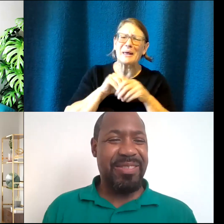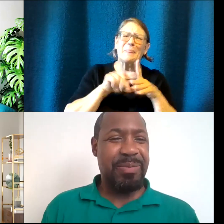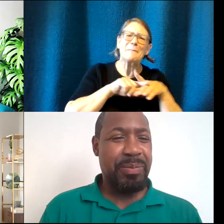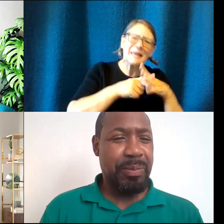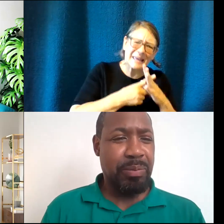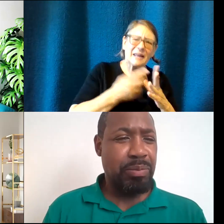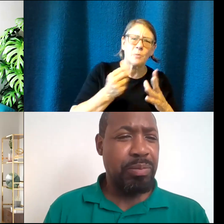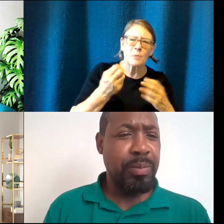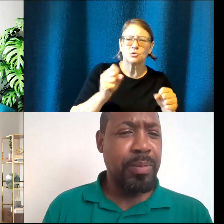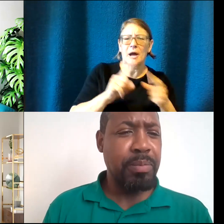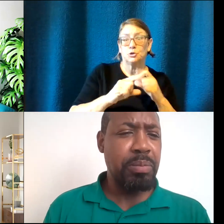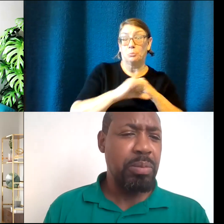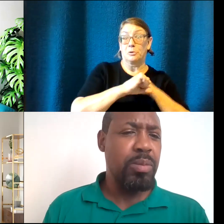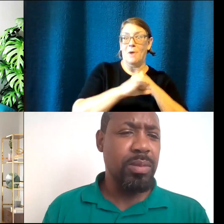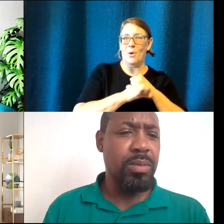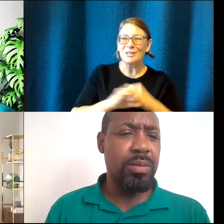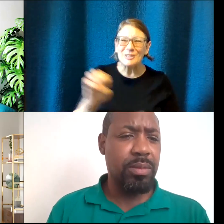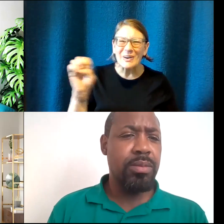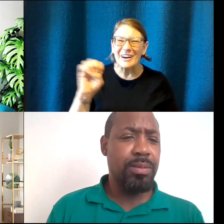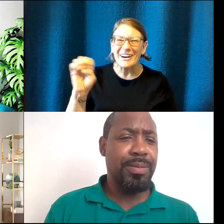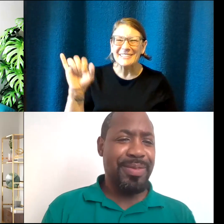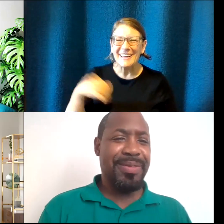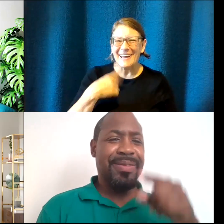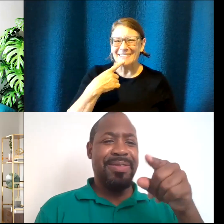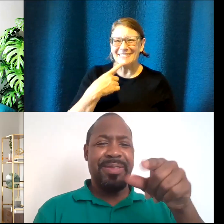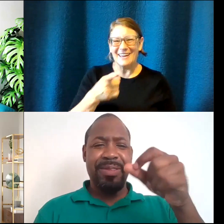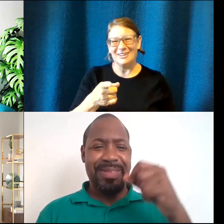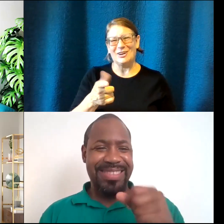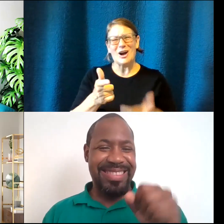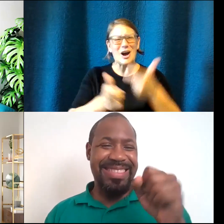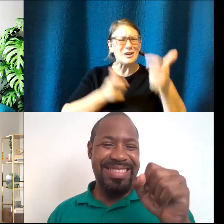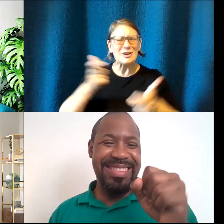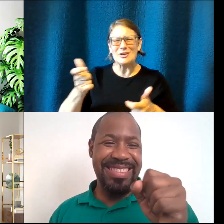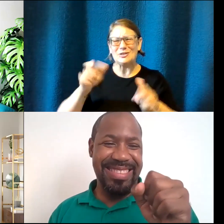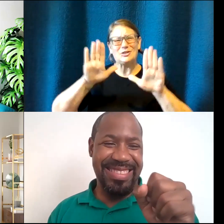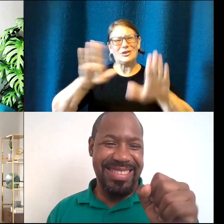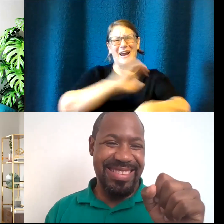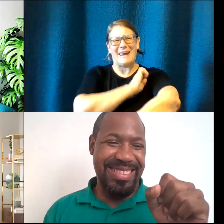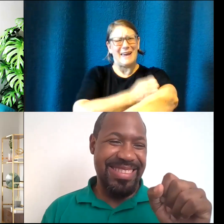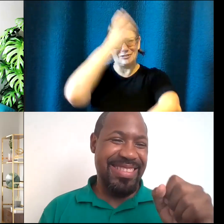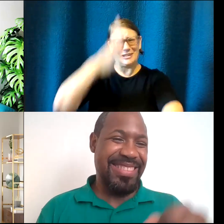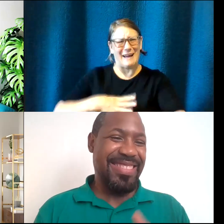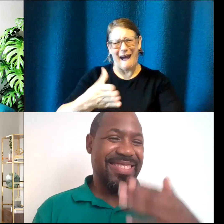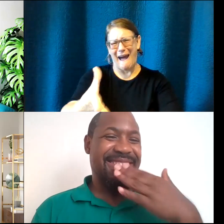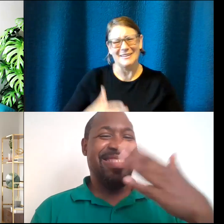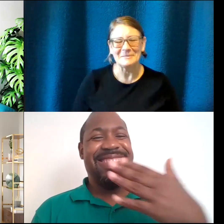to promote it. So Ernest is like I said, a huge, great energy guy. So.